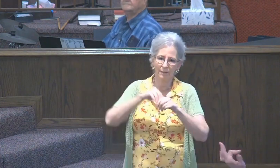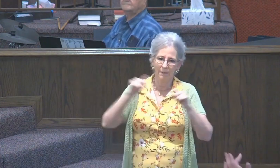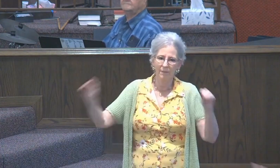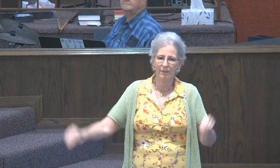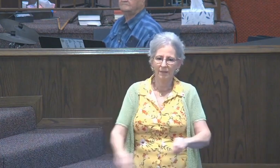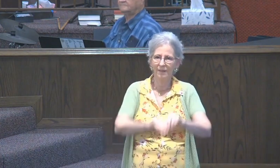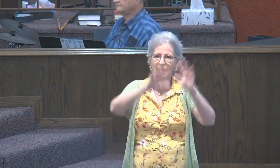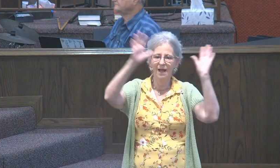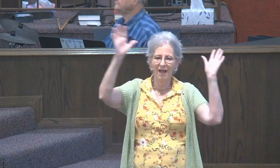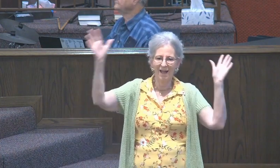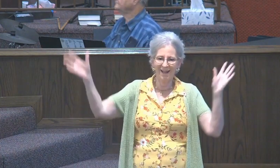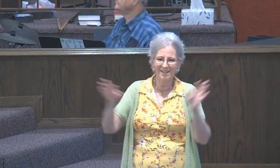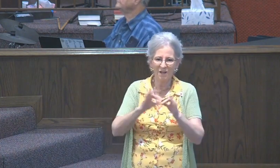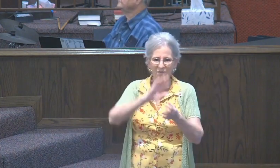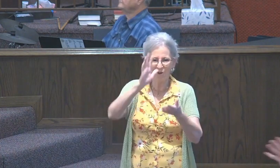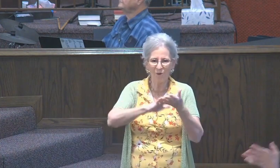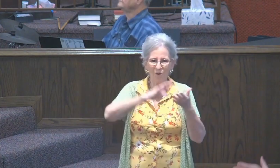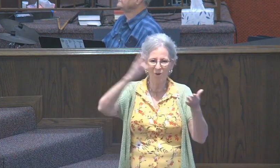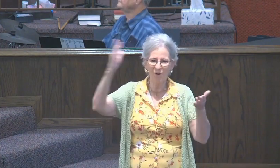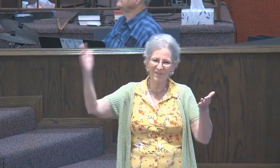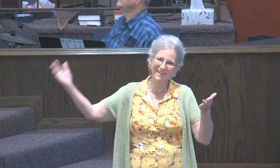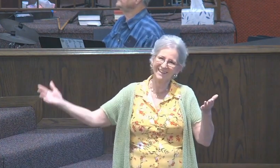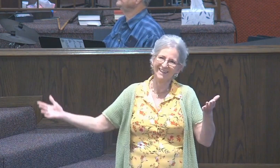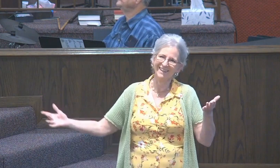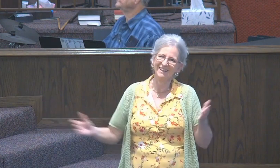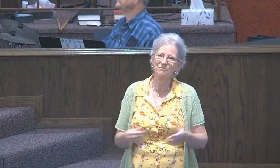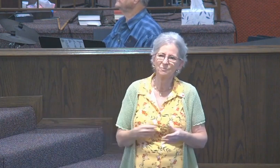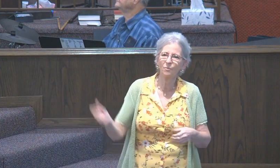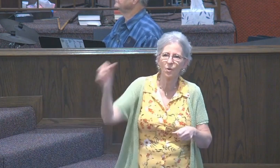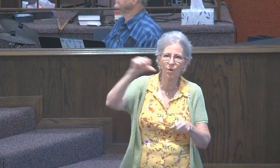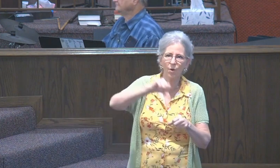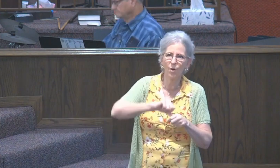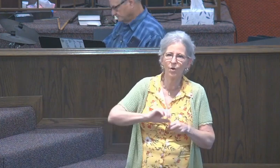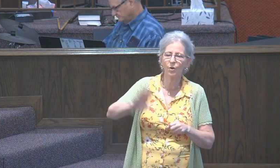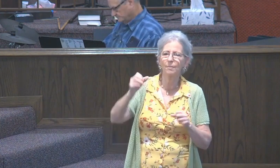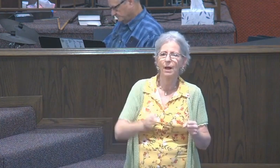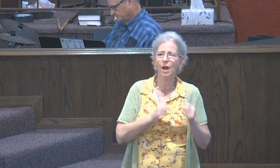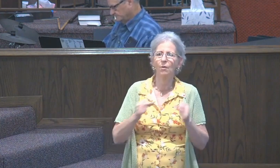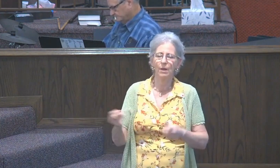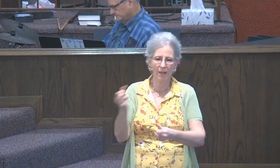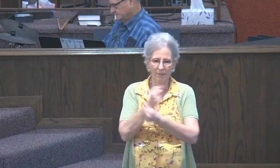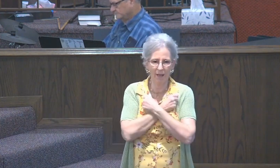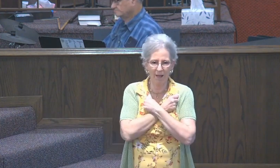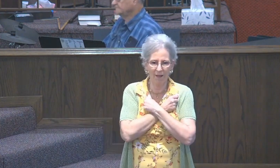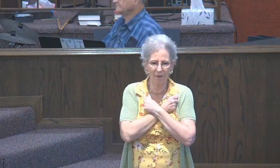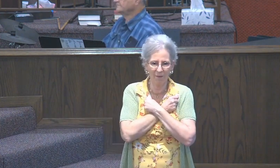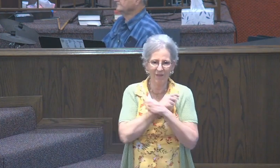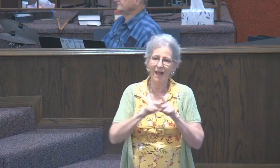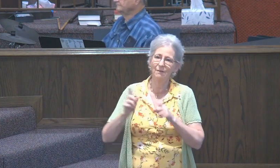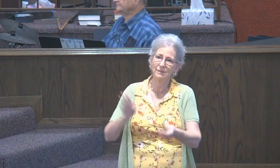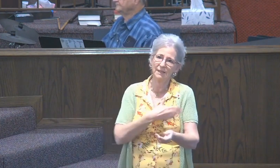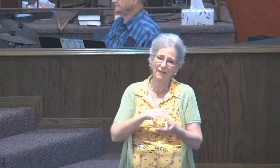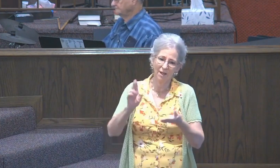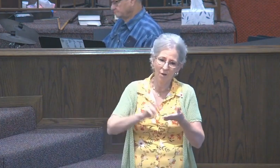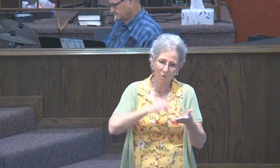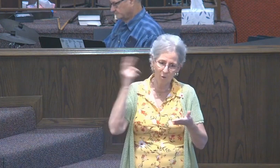up, shining in the light of your glory. Pour out your power and love.